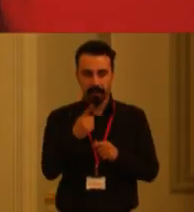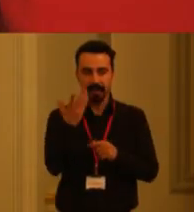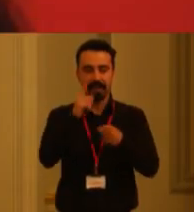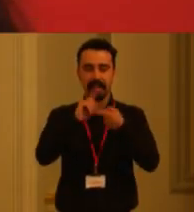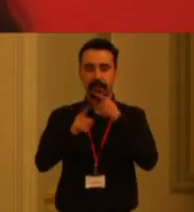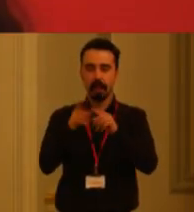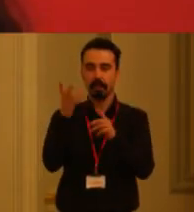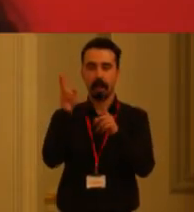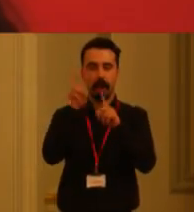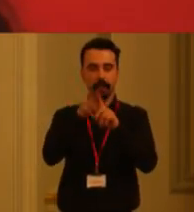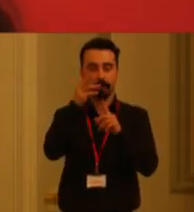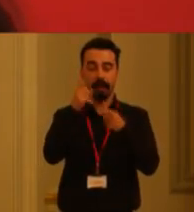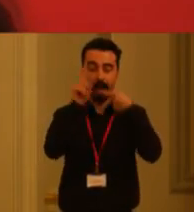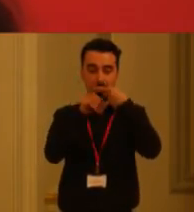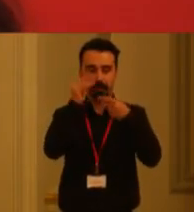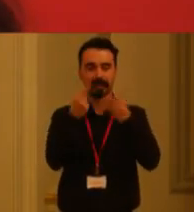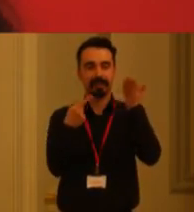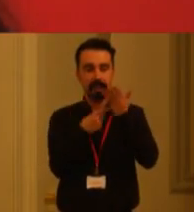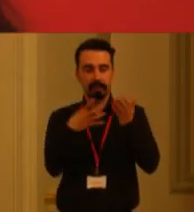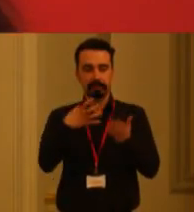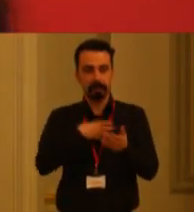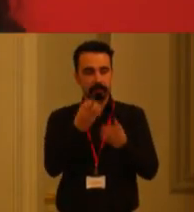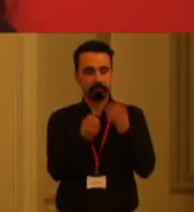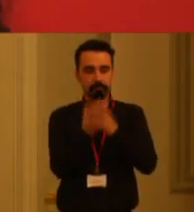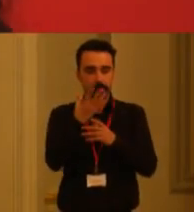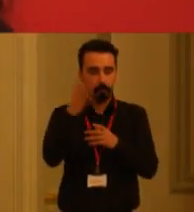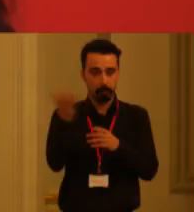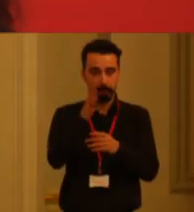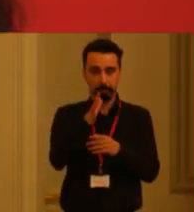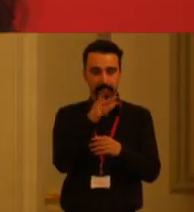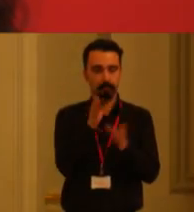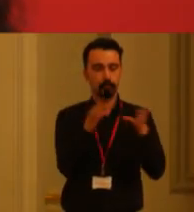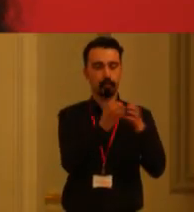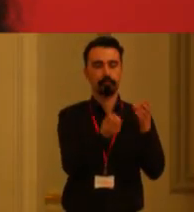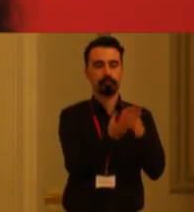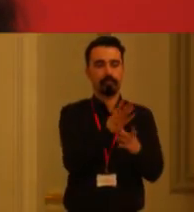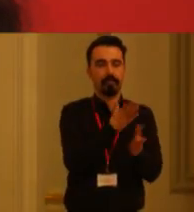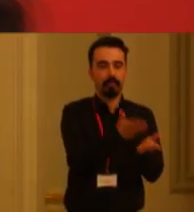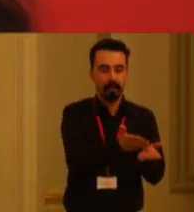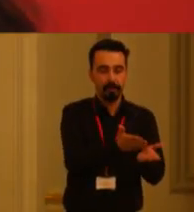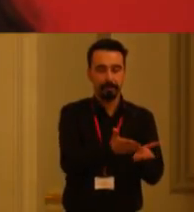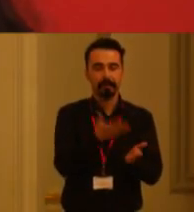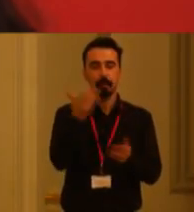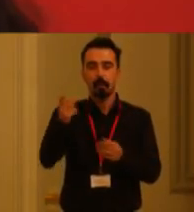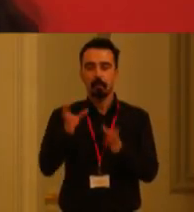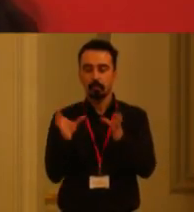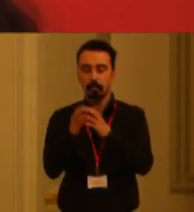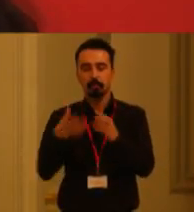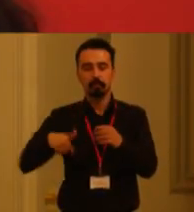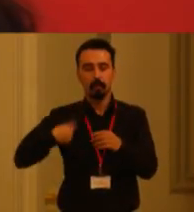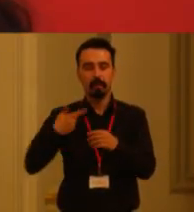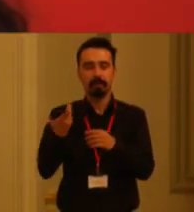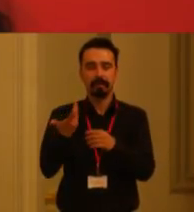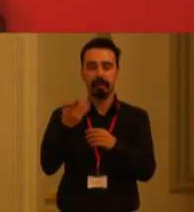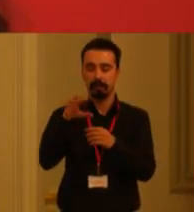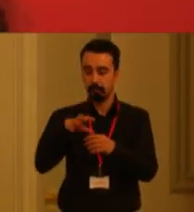it as a political means? Well, only the ones that are politically active use internet as a tool